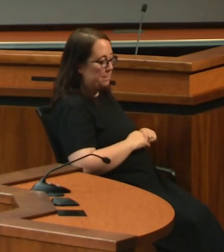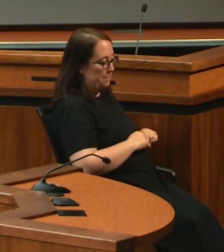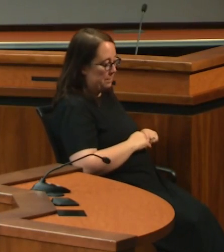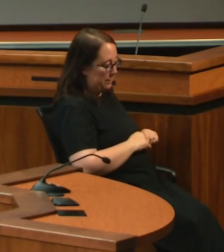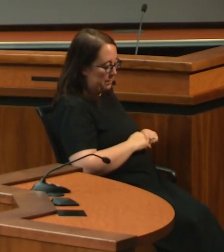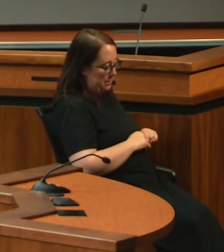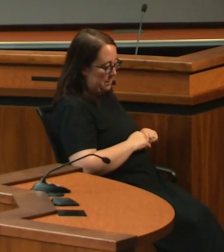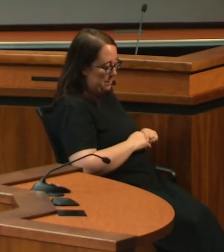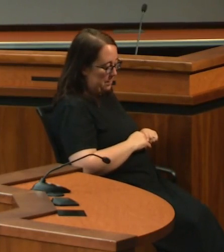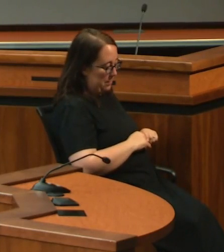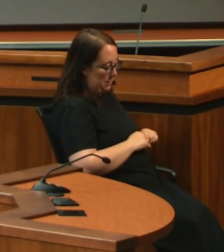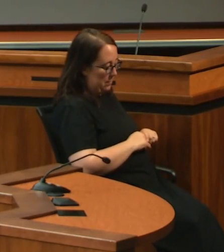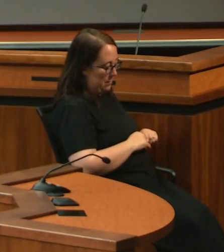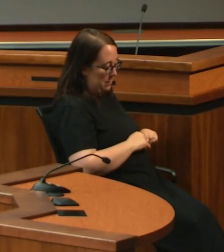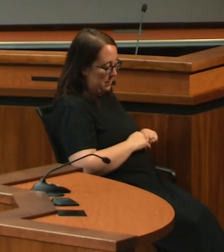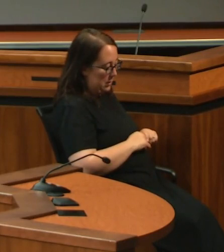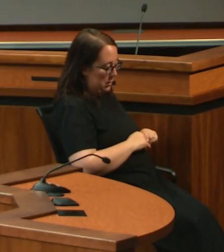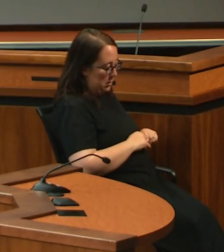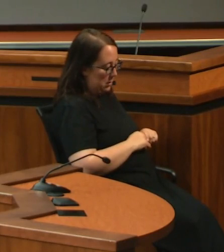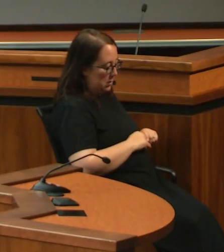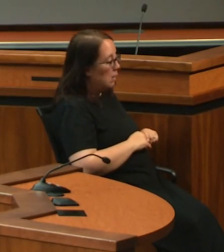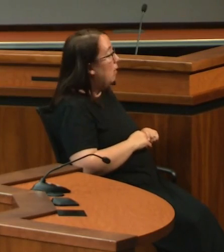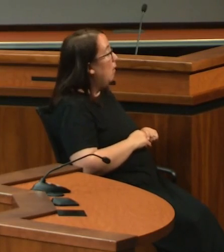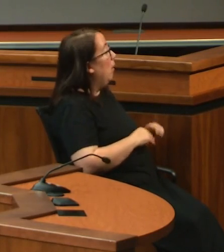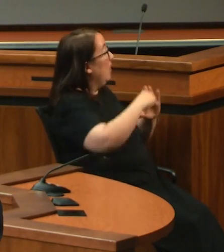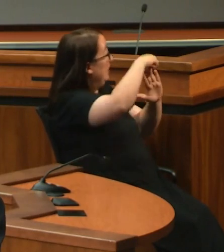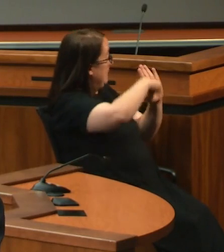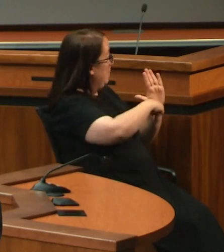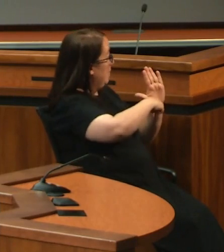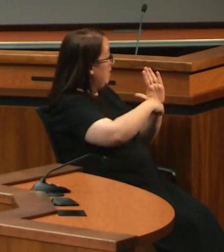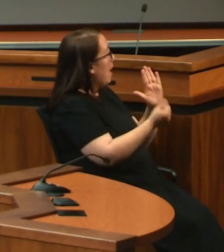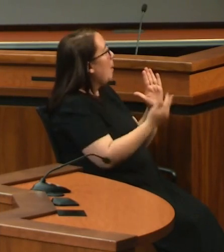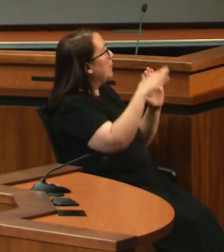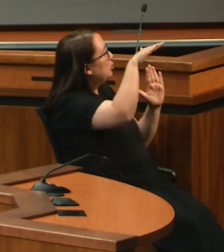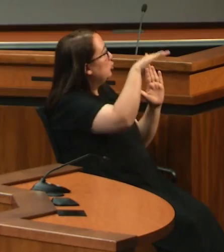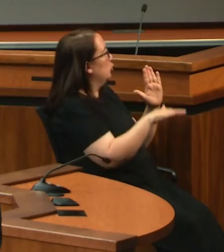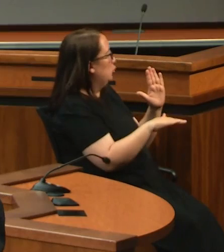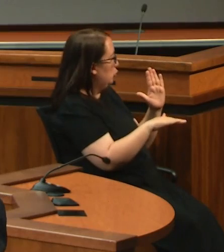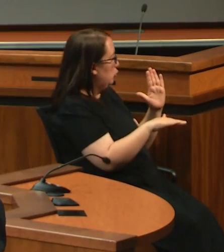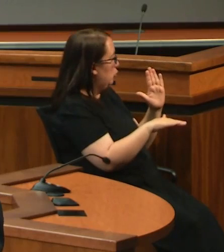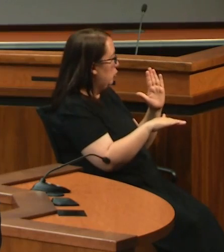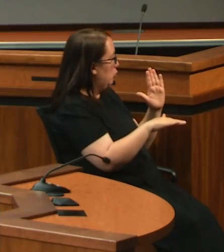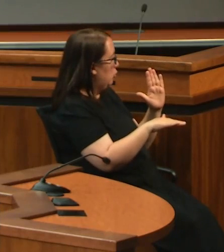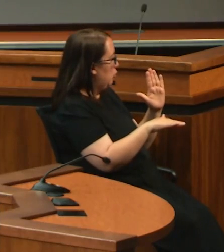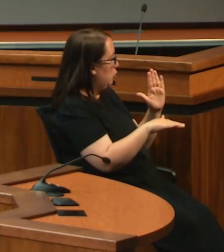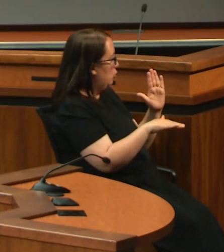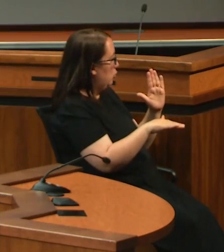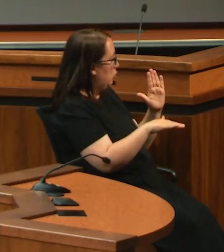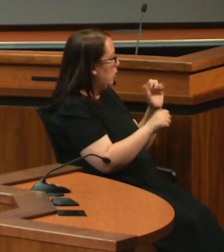is how much are we reducing the depth of flooding for a given event or the frequency of flooding? How many